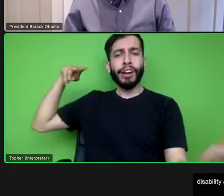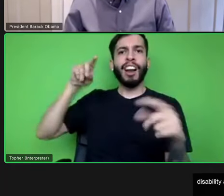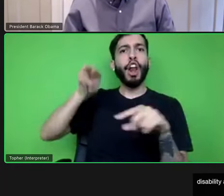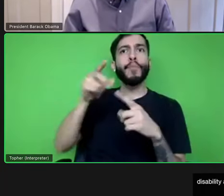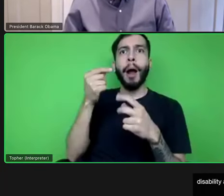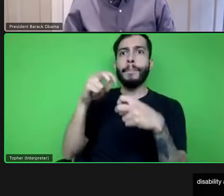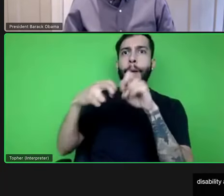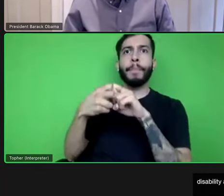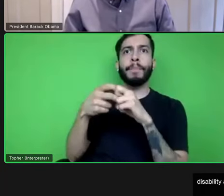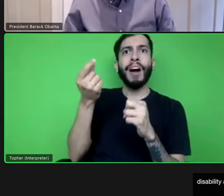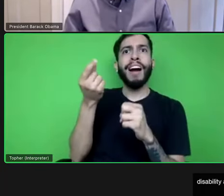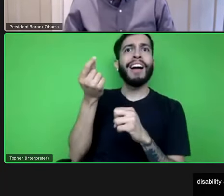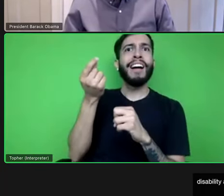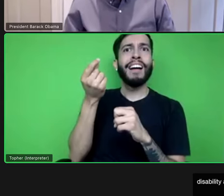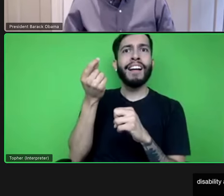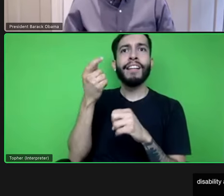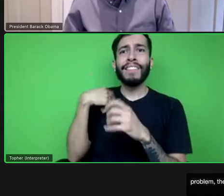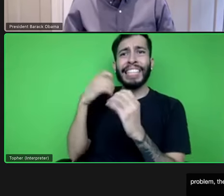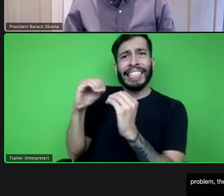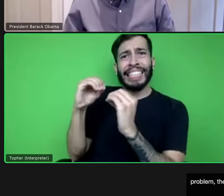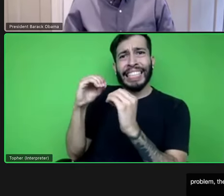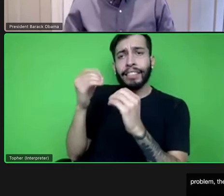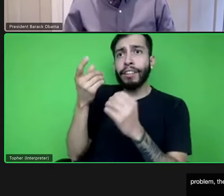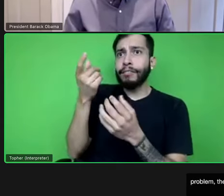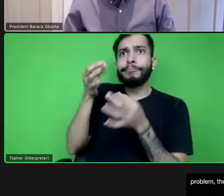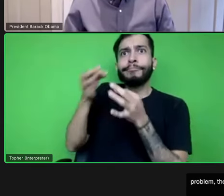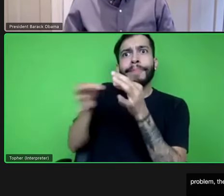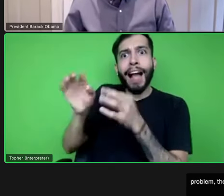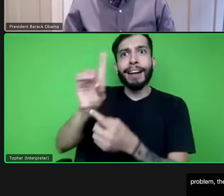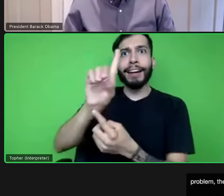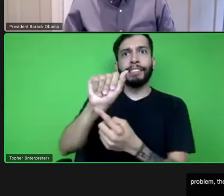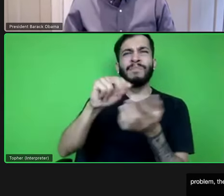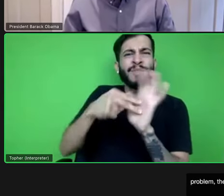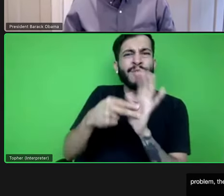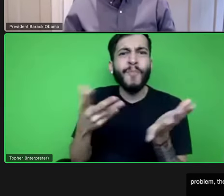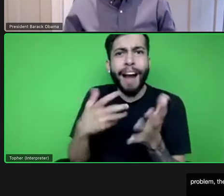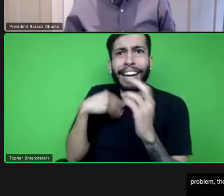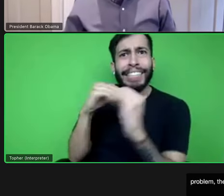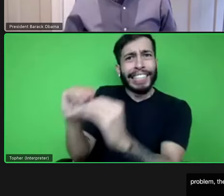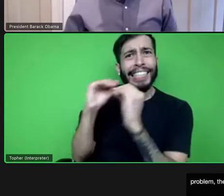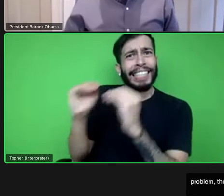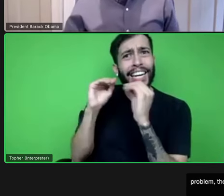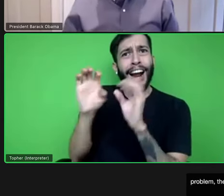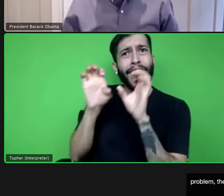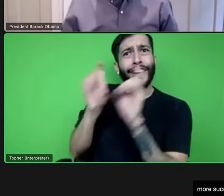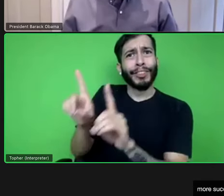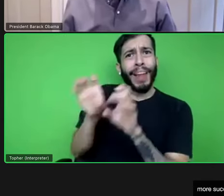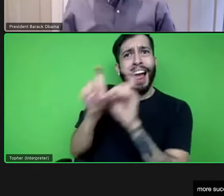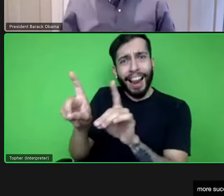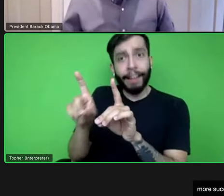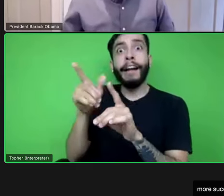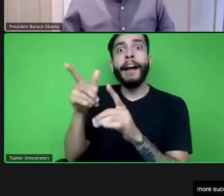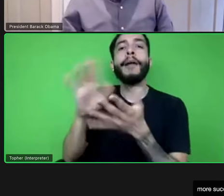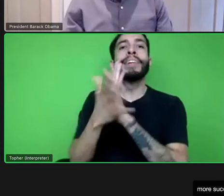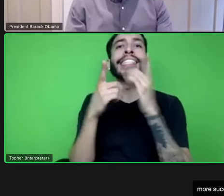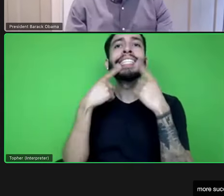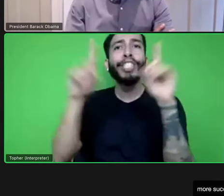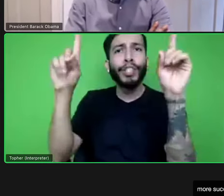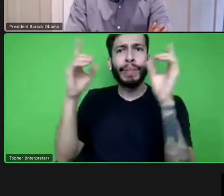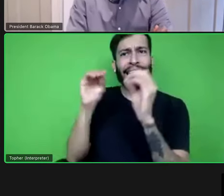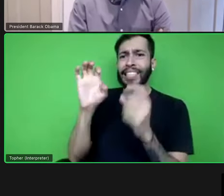have more success. So that's one critical area. But what I believe is valuable about these Crip